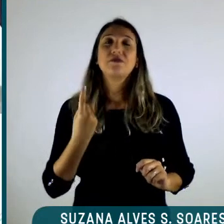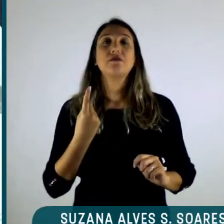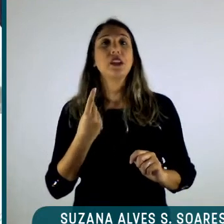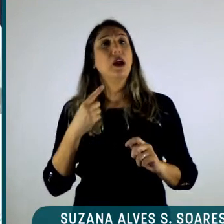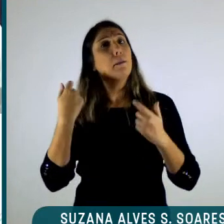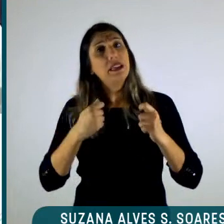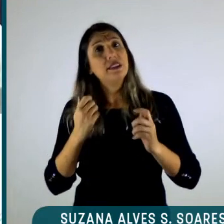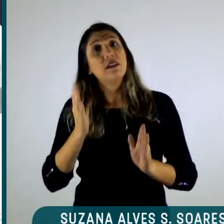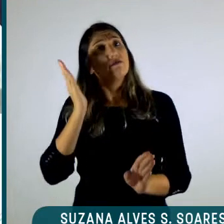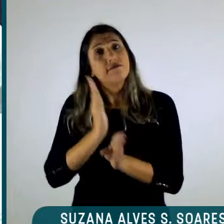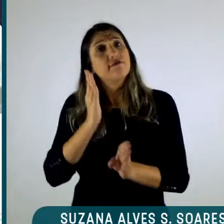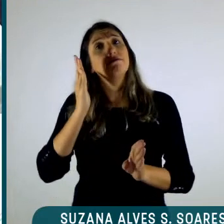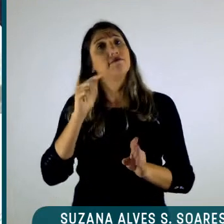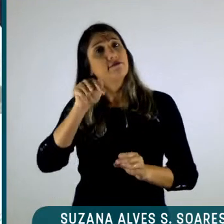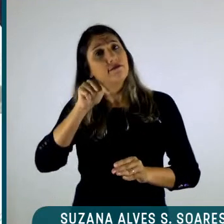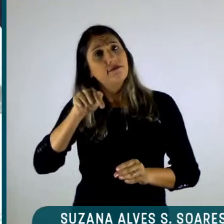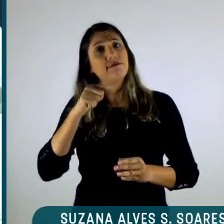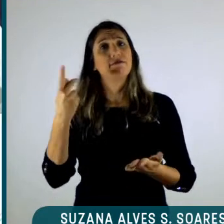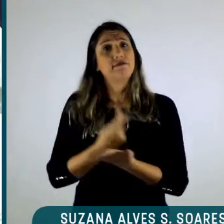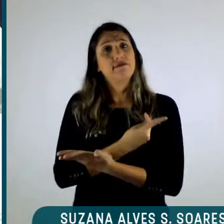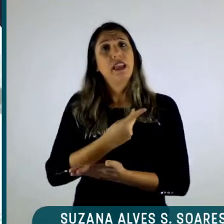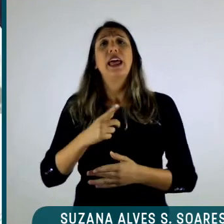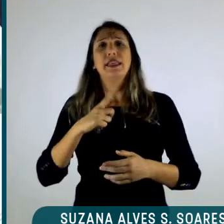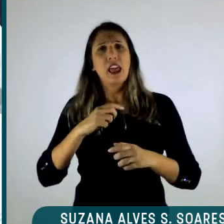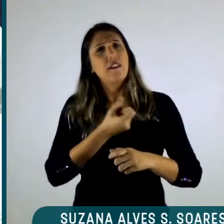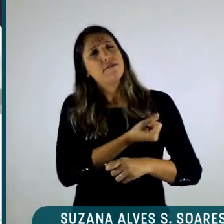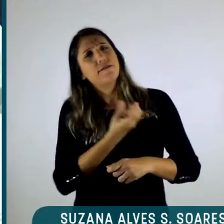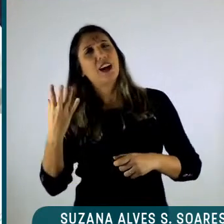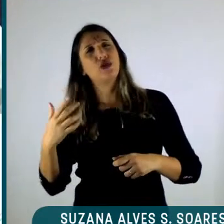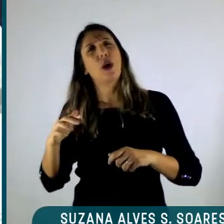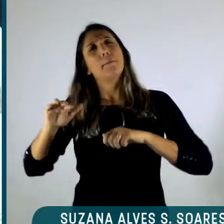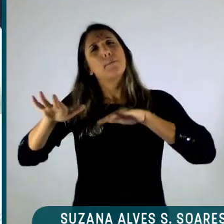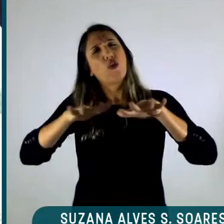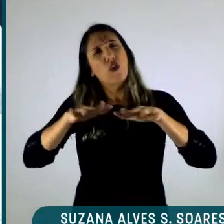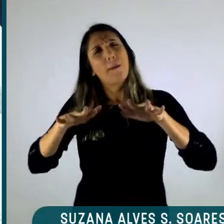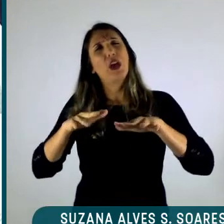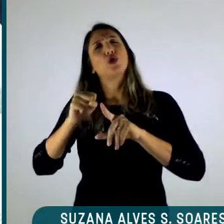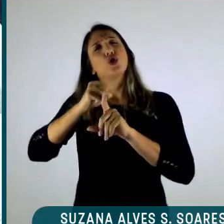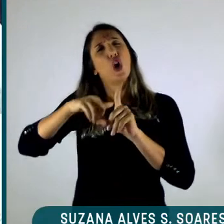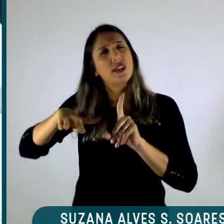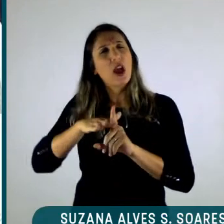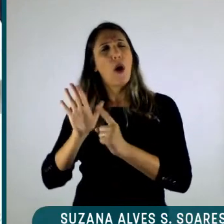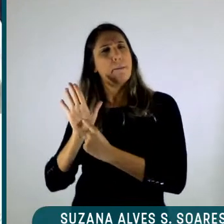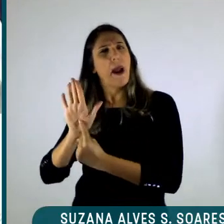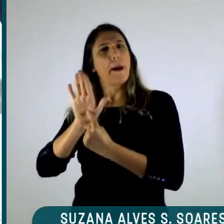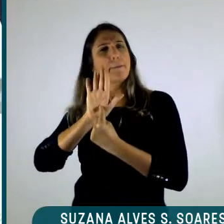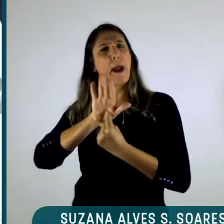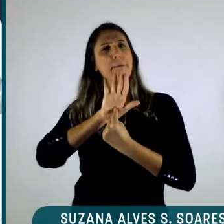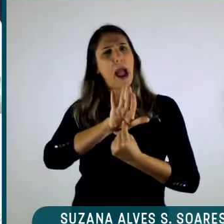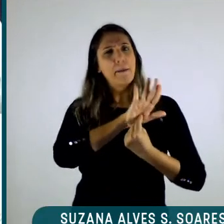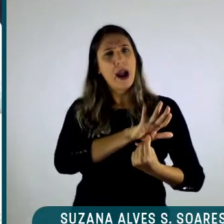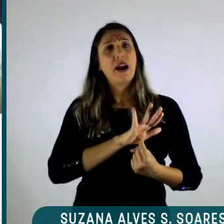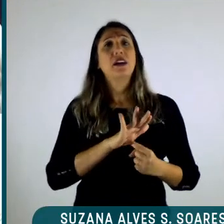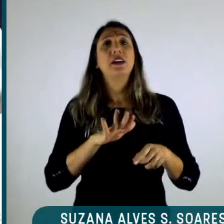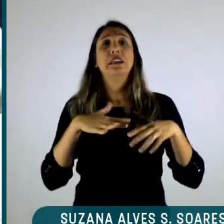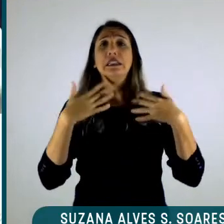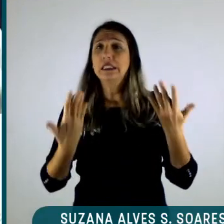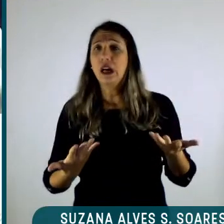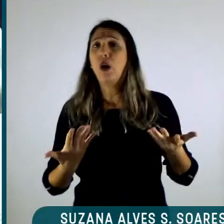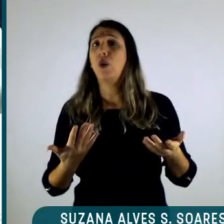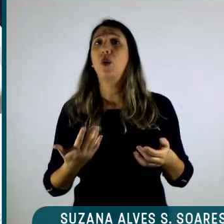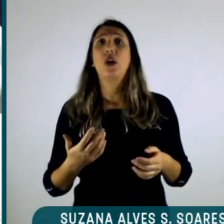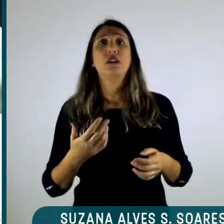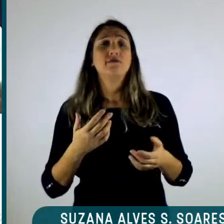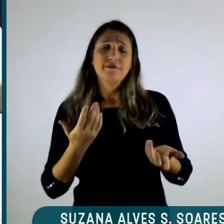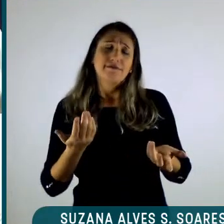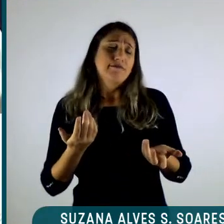to stop this situation. I guess there are many social movements that are being introduced,